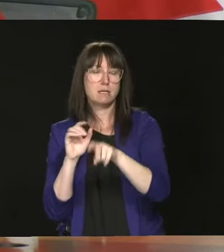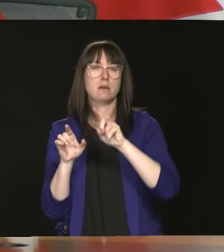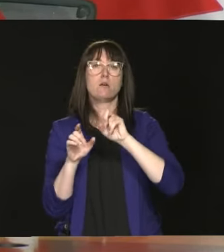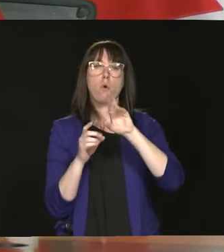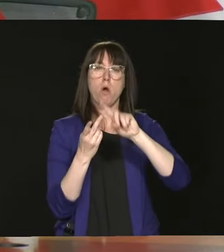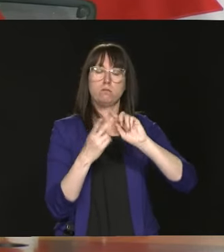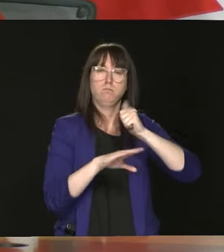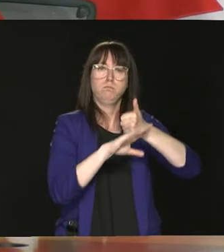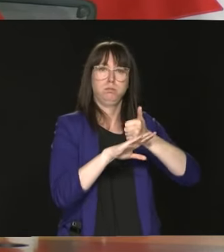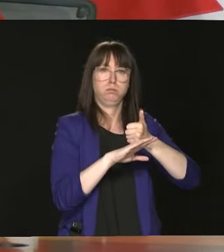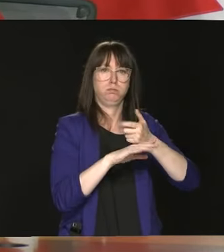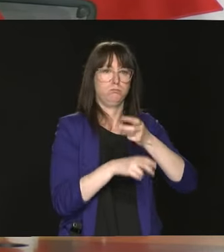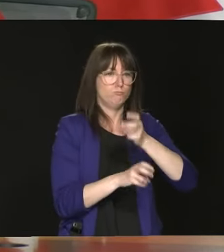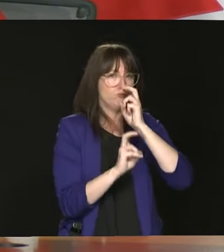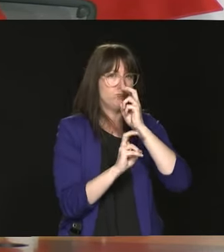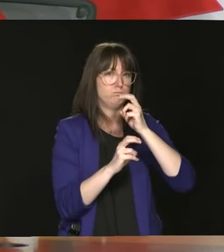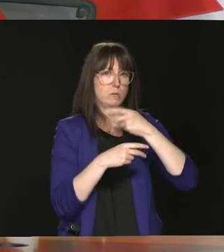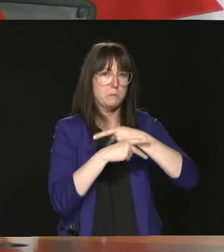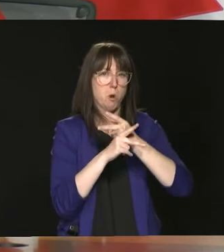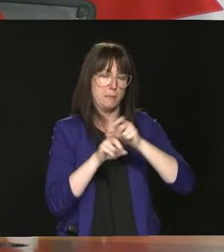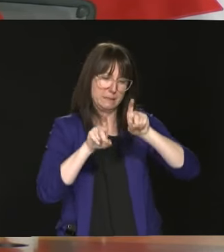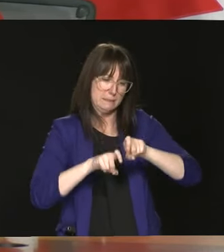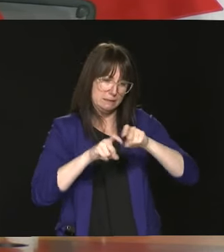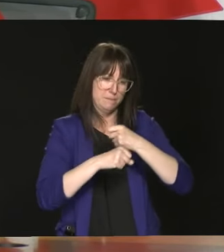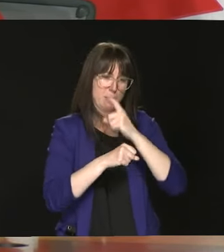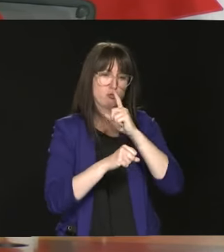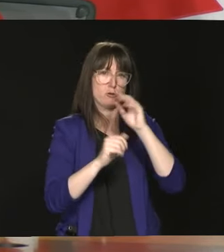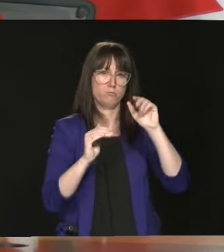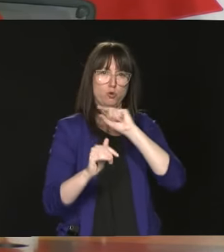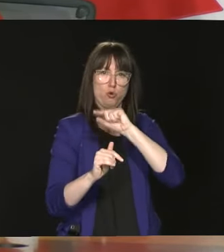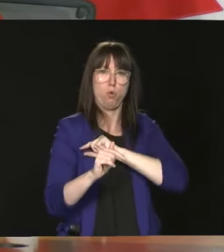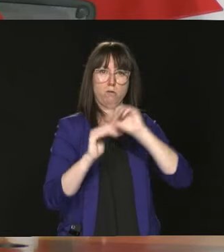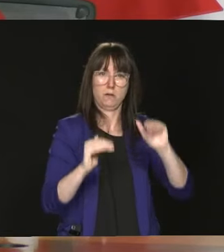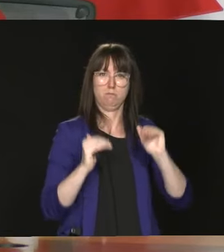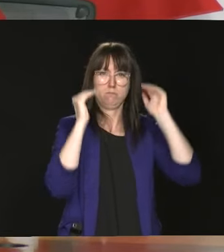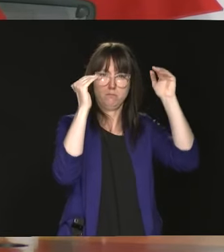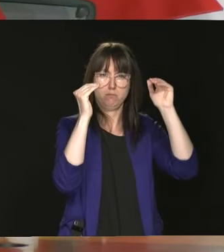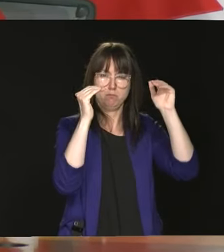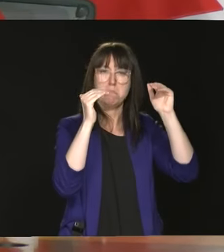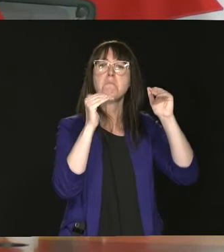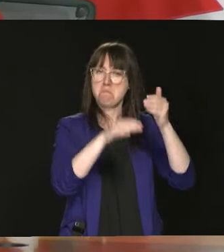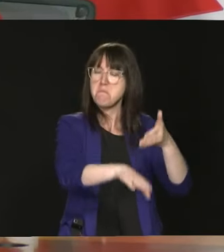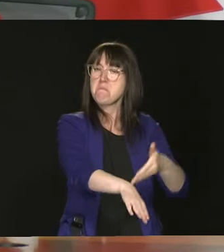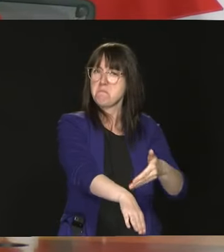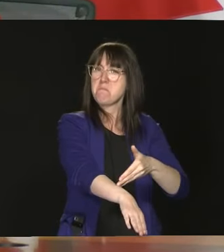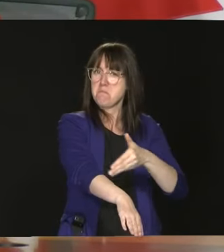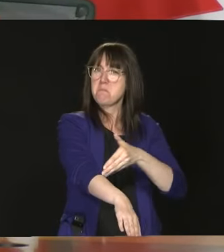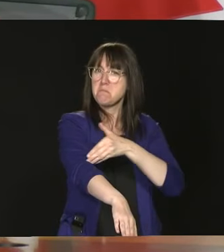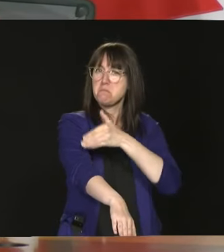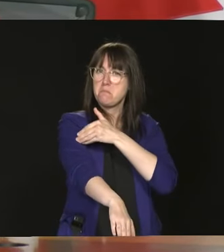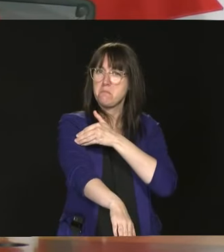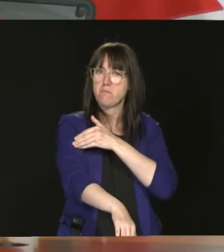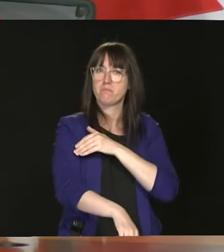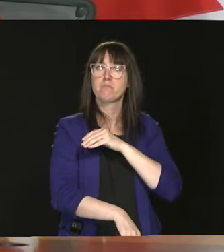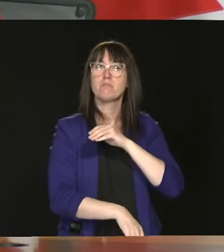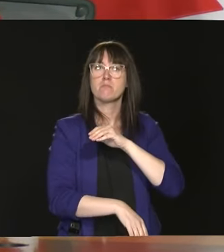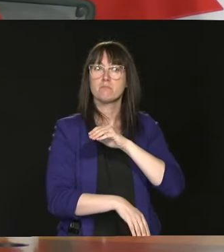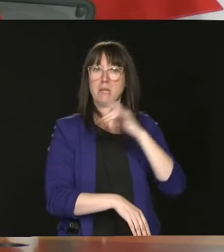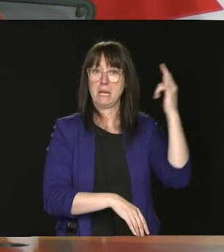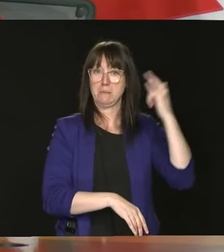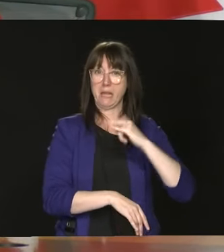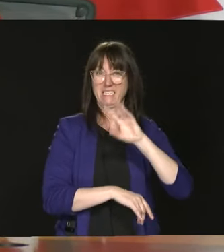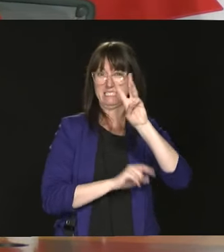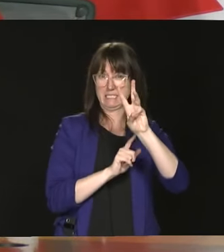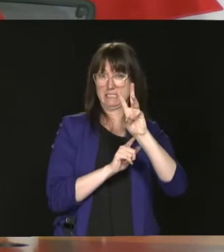product testing. Progress is being made. We have received 6 plane loads carrying supplies from China